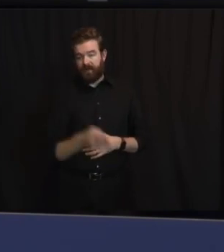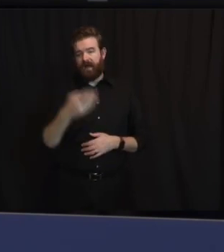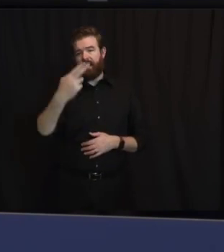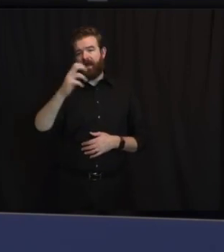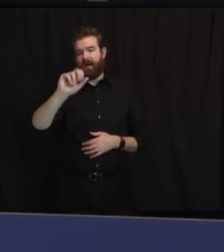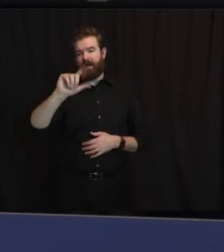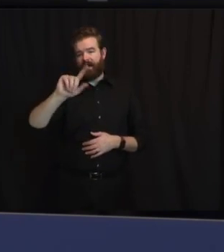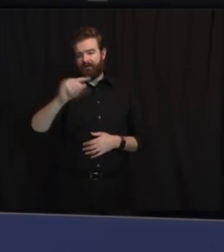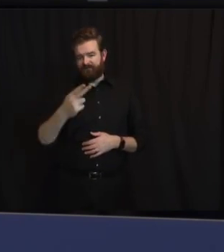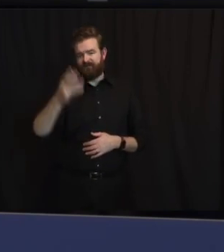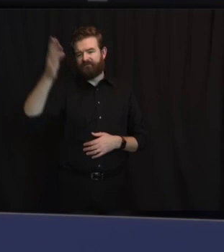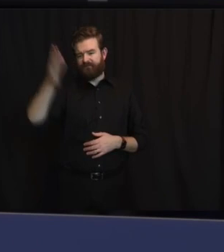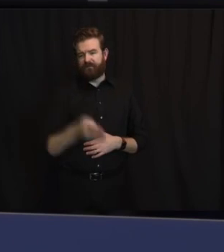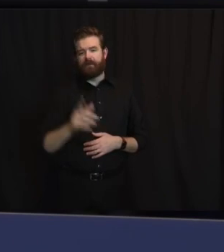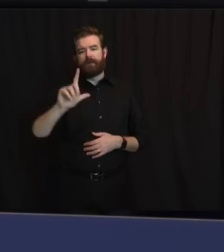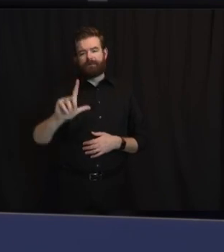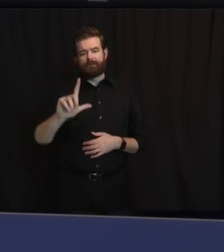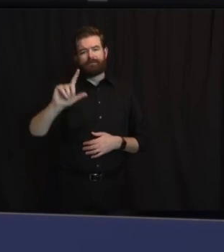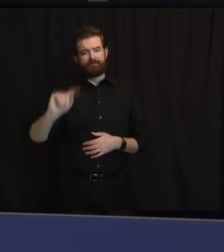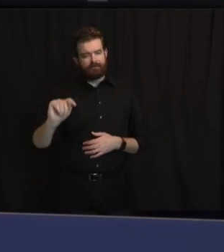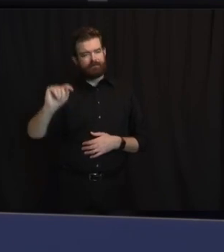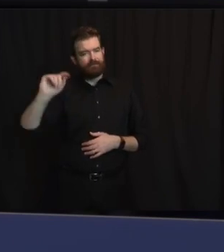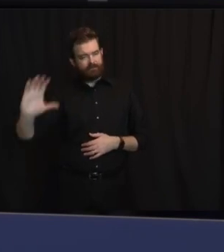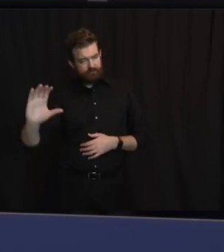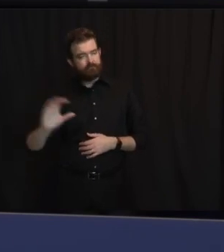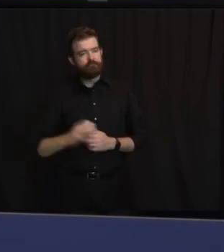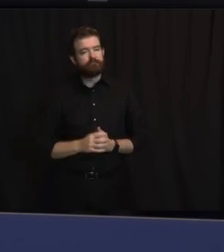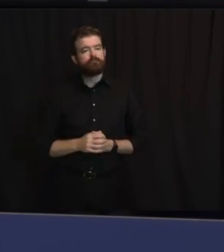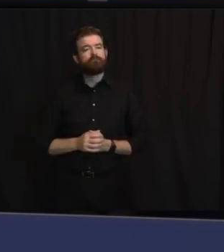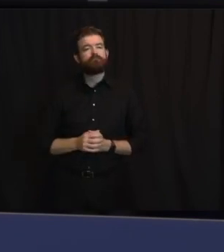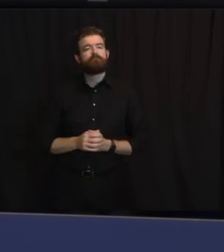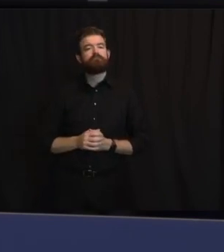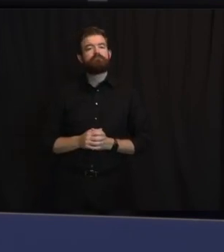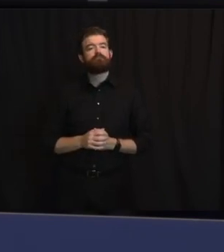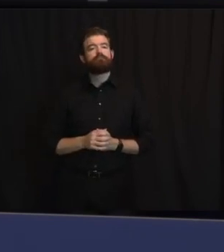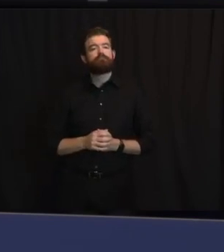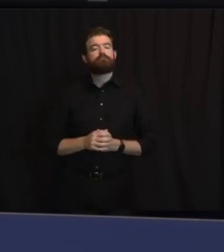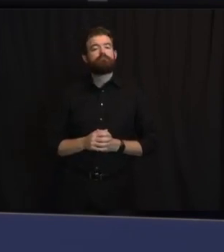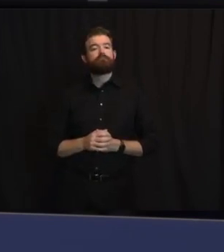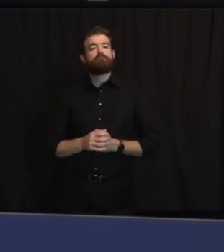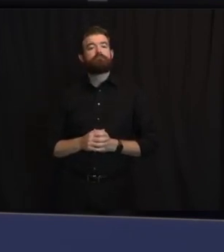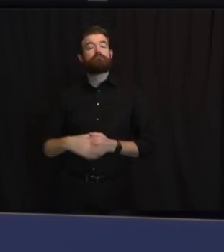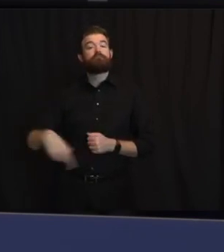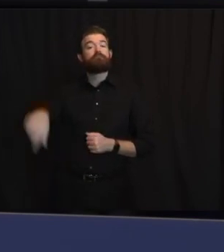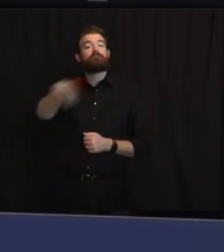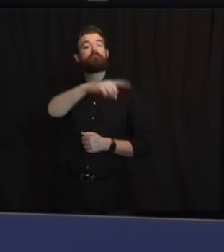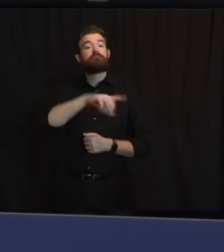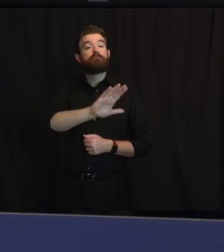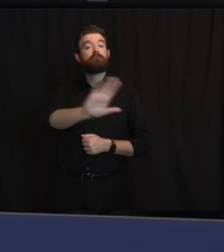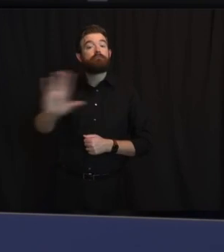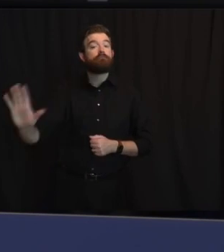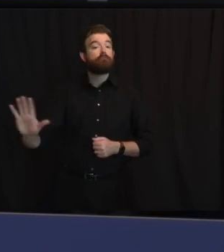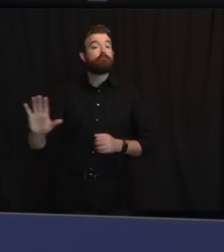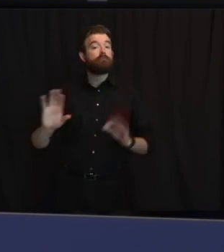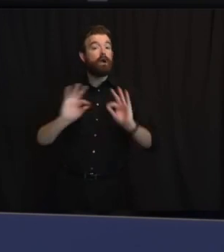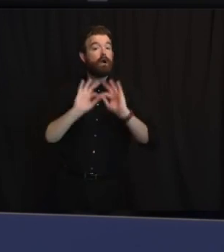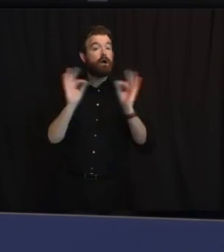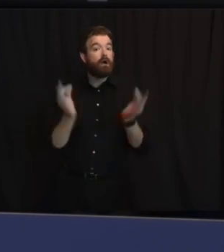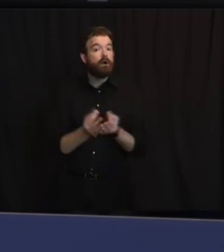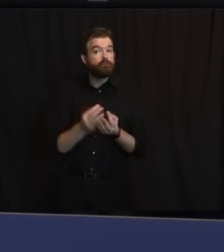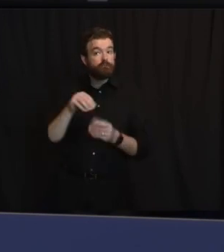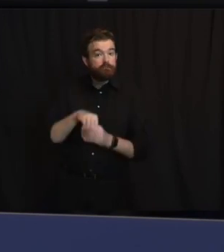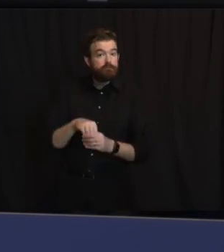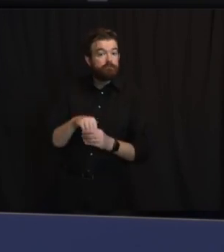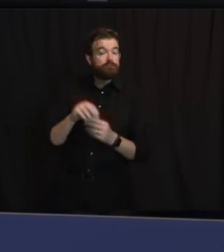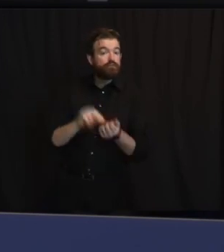www.nj.gov/health/LTC. I encourage individuals with loved ones in these facilities to look at this data